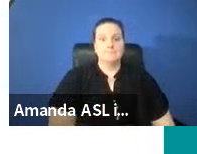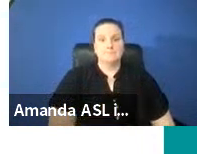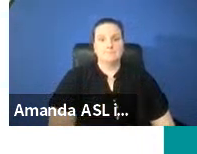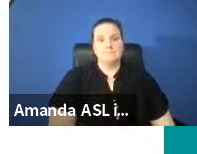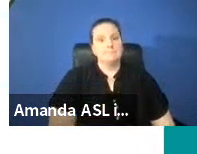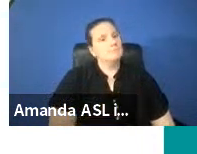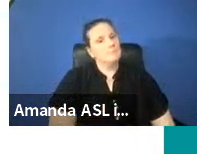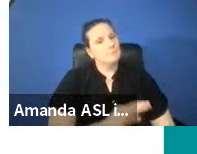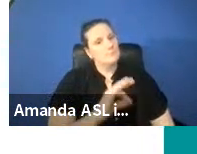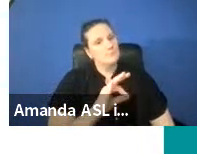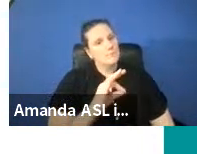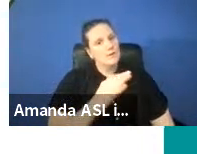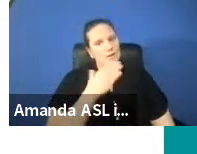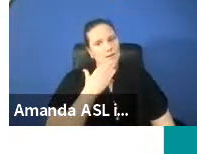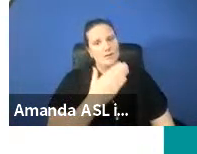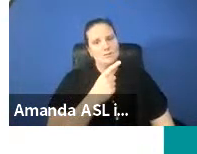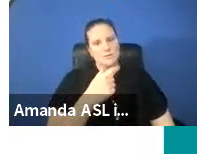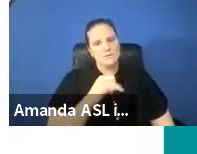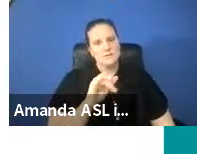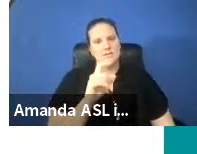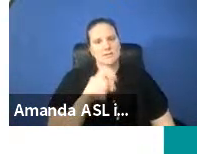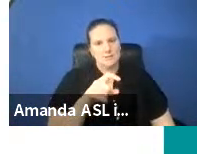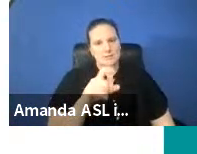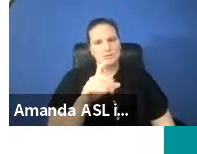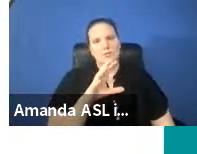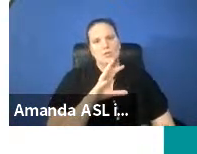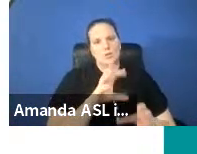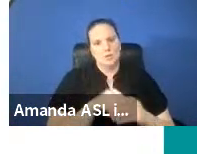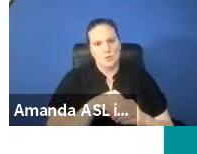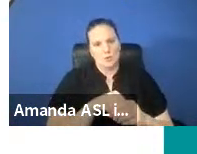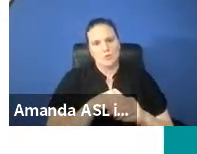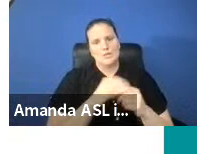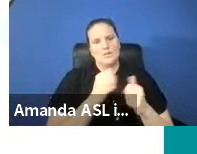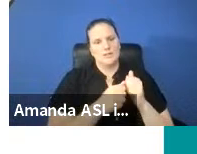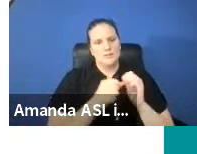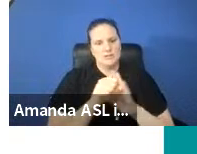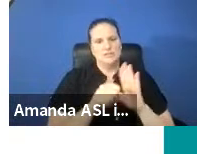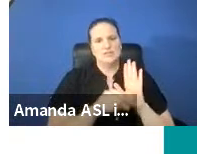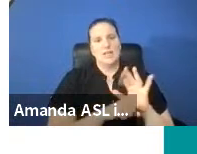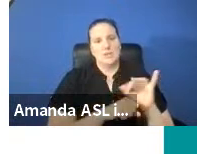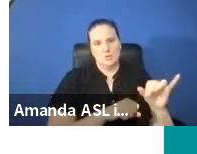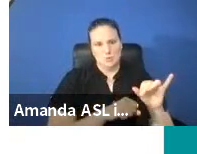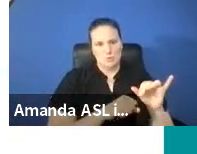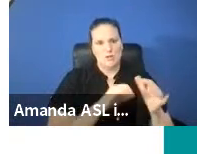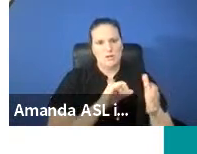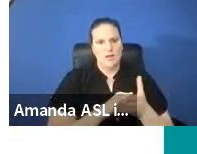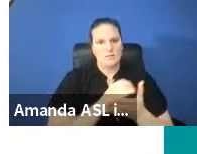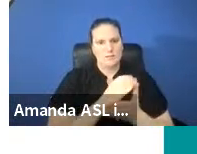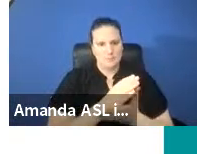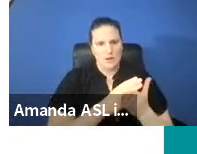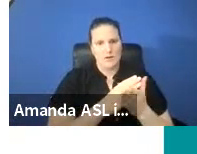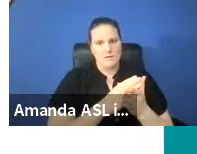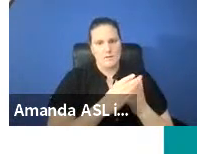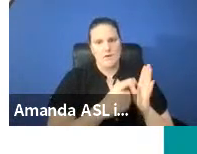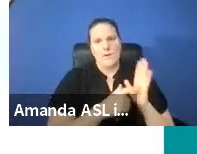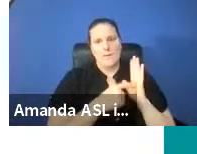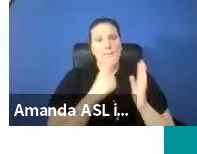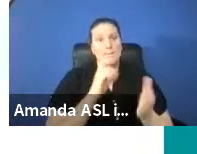Okay, but we still do need to include each state also, because that's part of the requirements, I